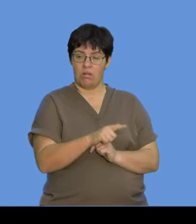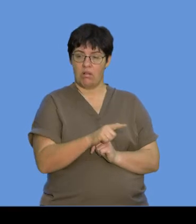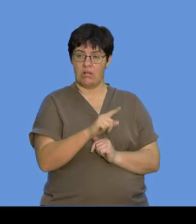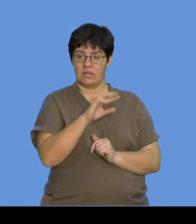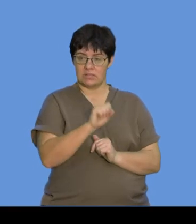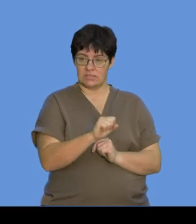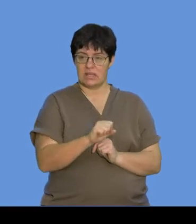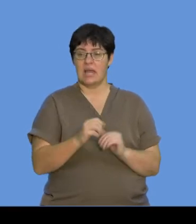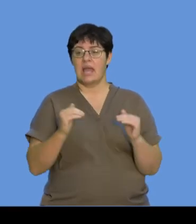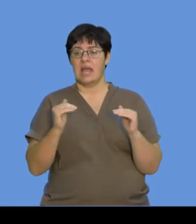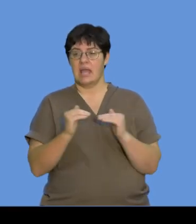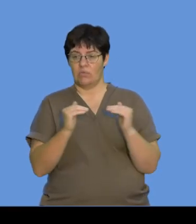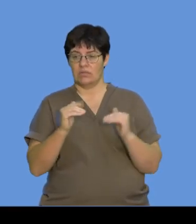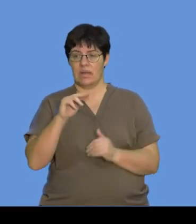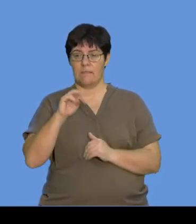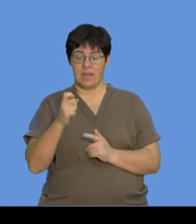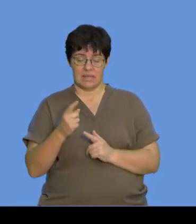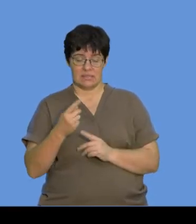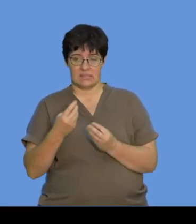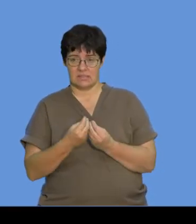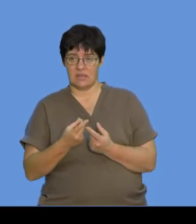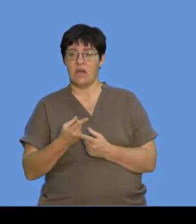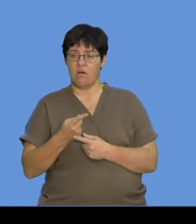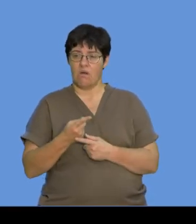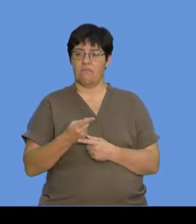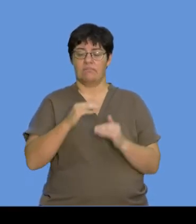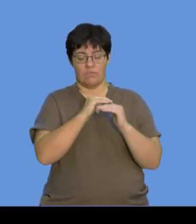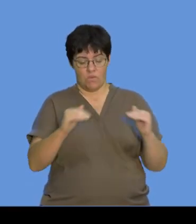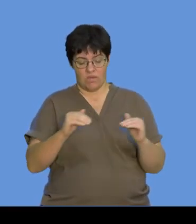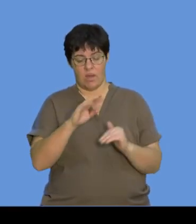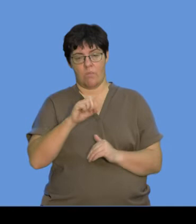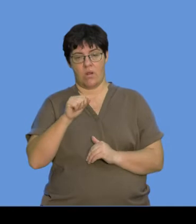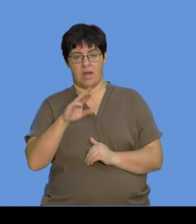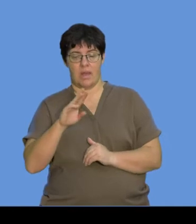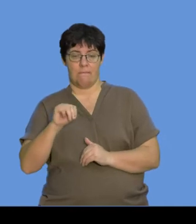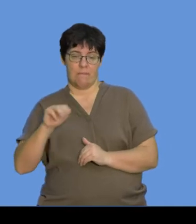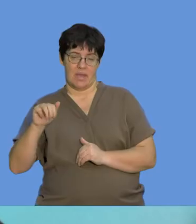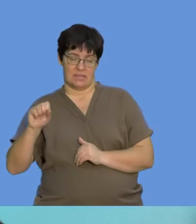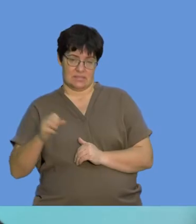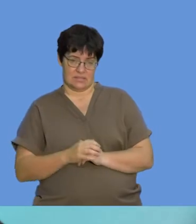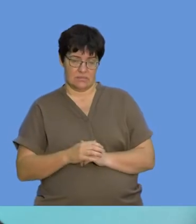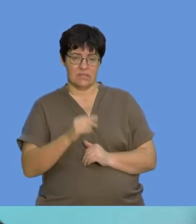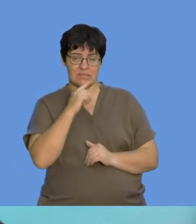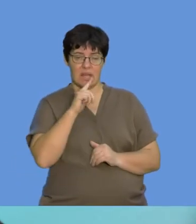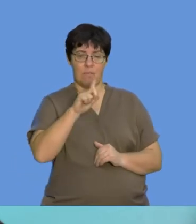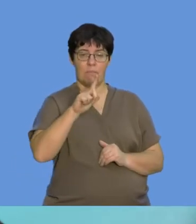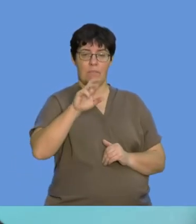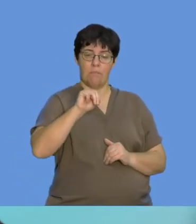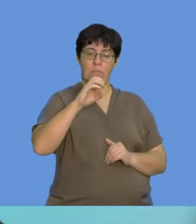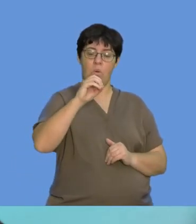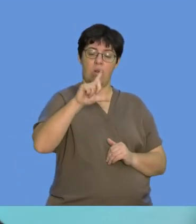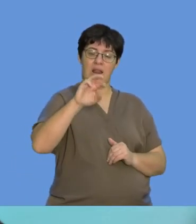equals to mass over molar mass. That's how we determine the moles in a sample of substance. Take note, I'm